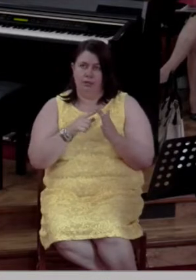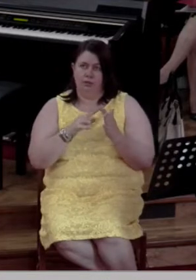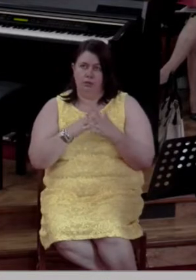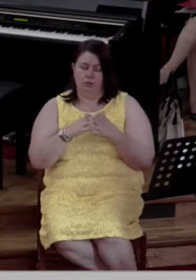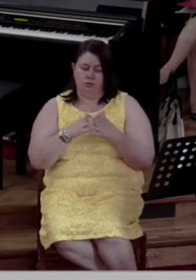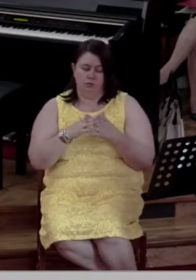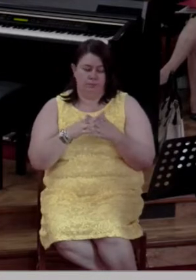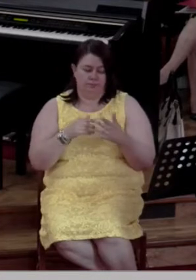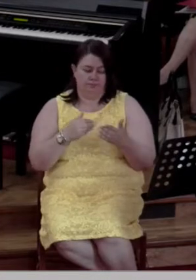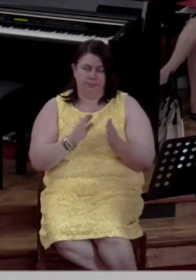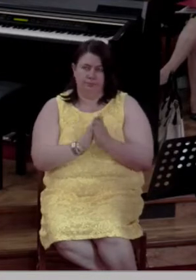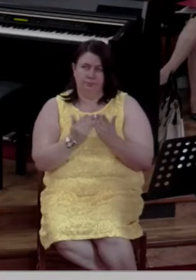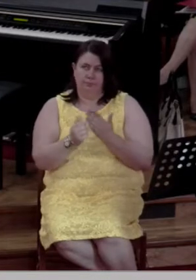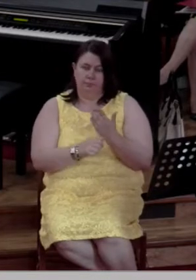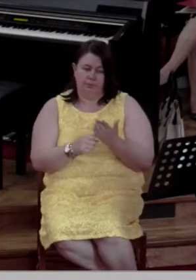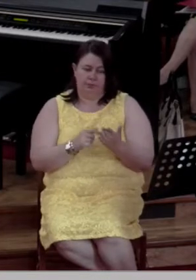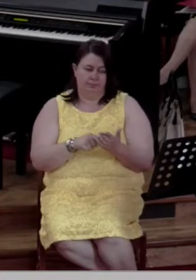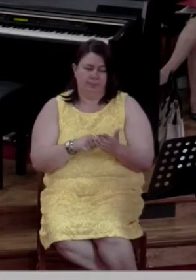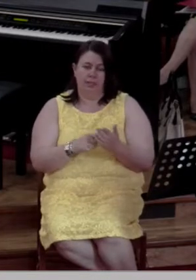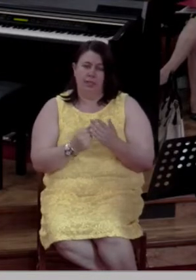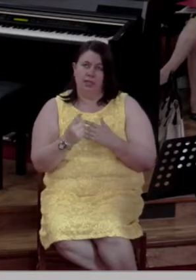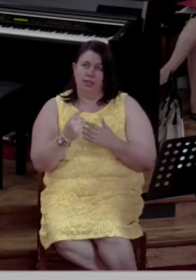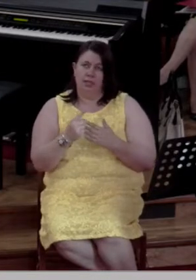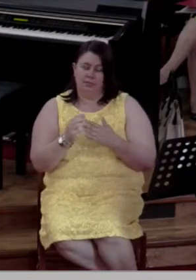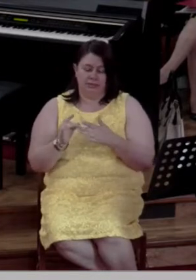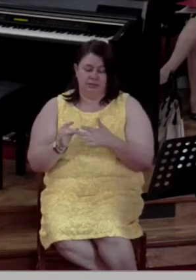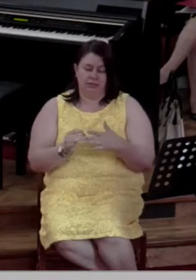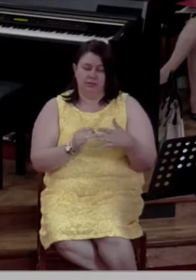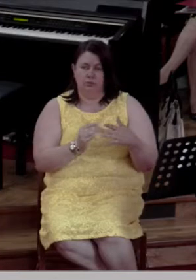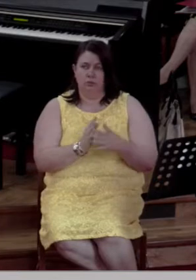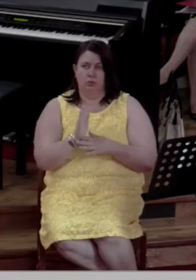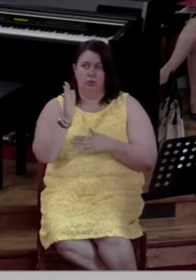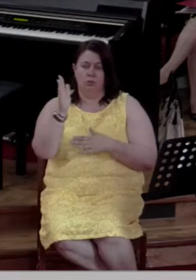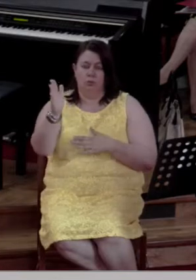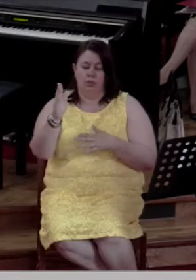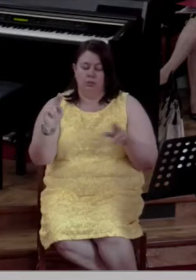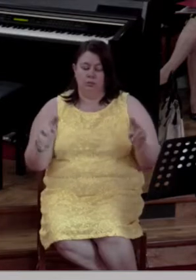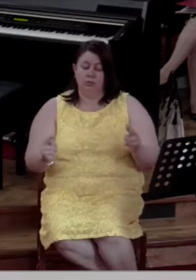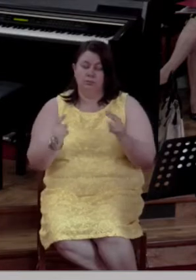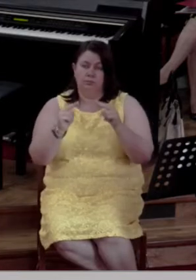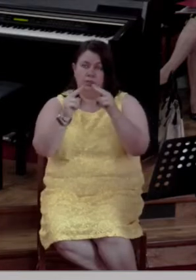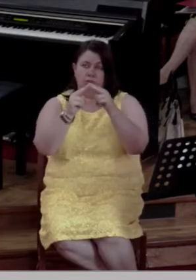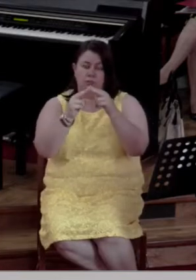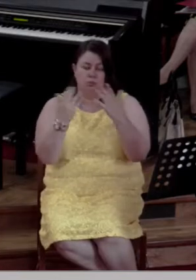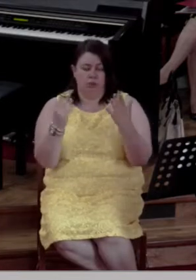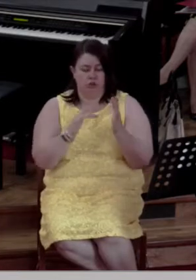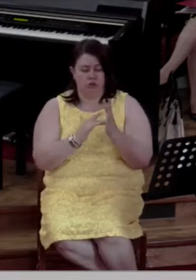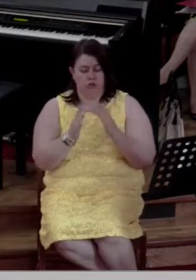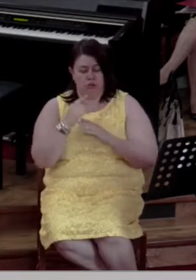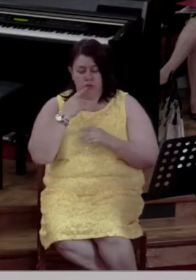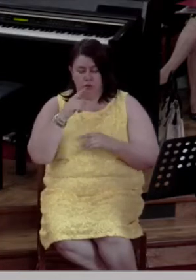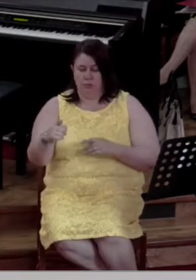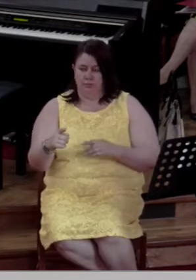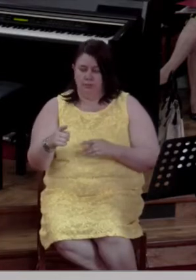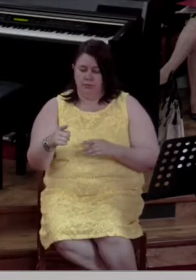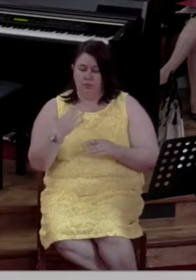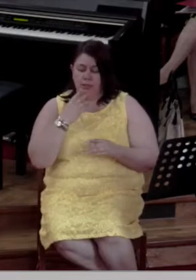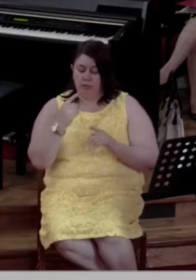Then the 11 disciples went to Galilee, to the mountain where Jesus had told them to go. And when they saw him, they worshipped